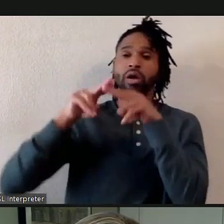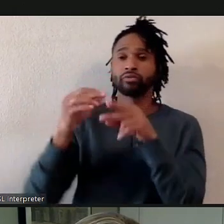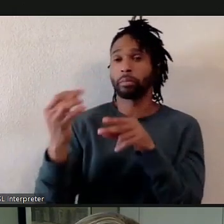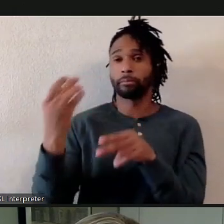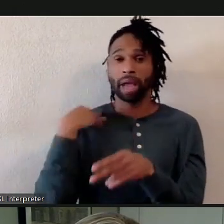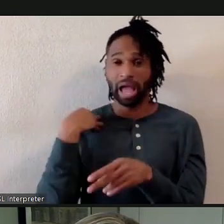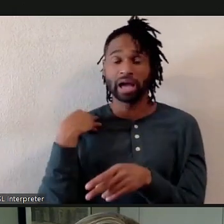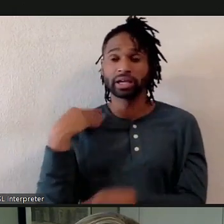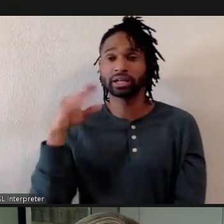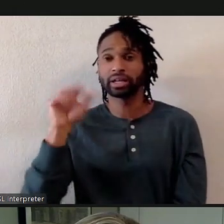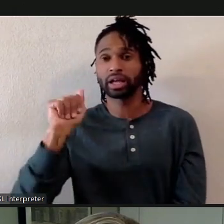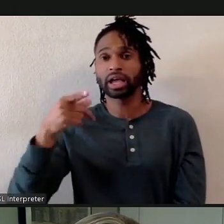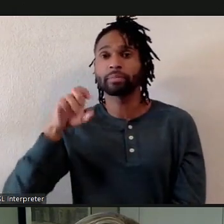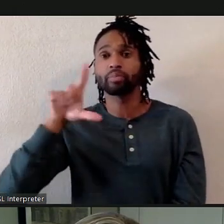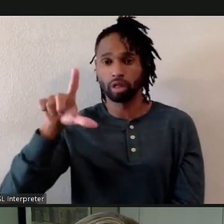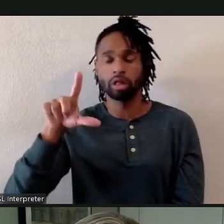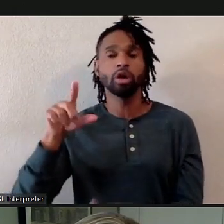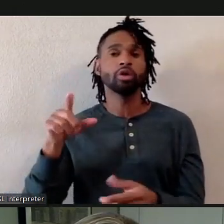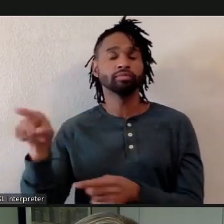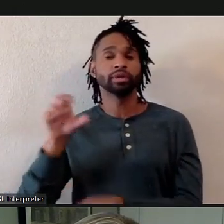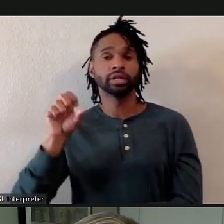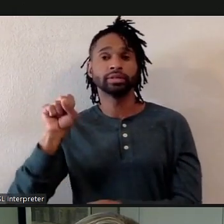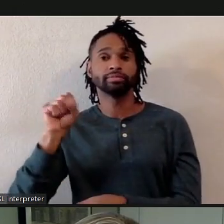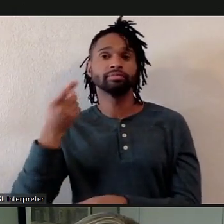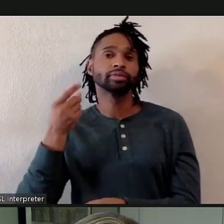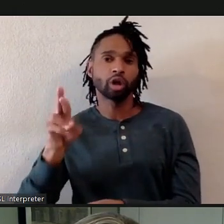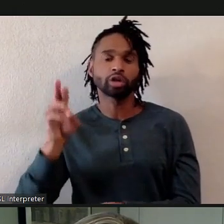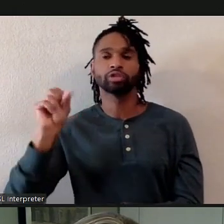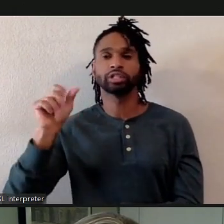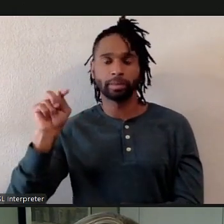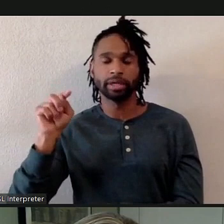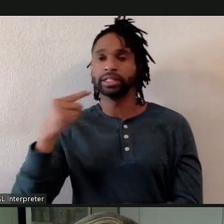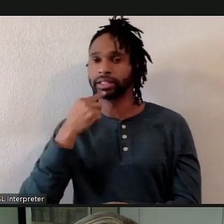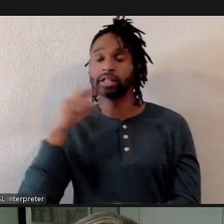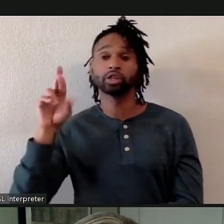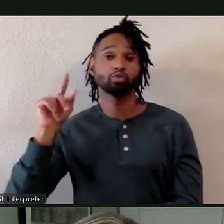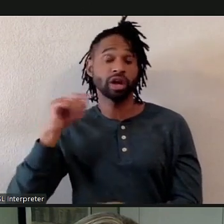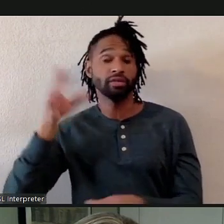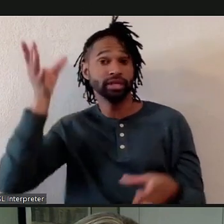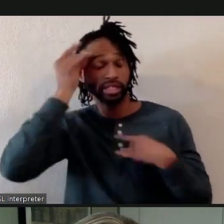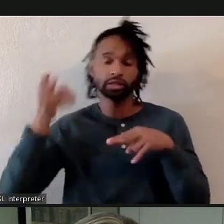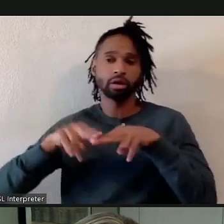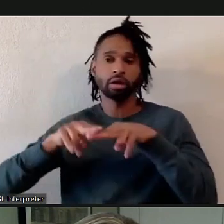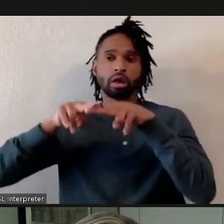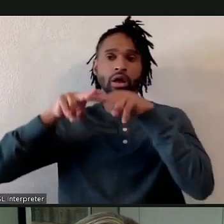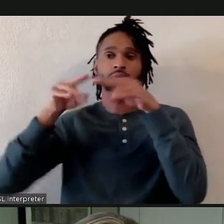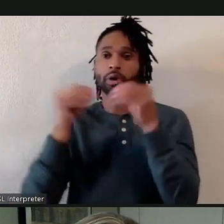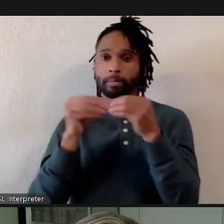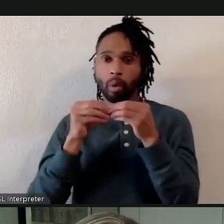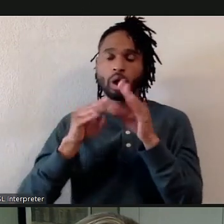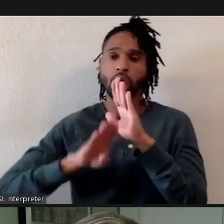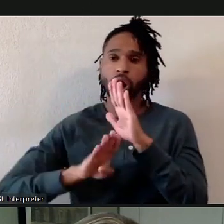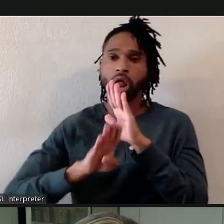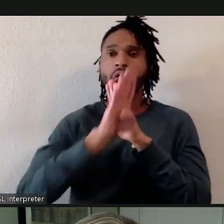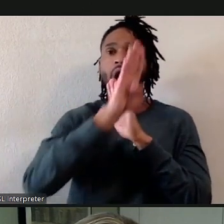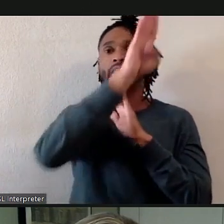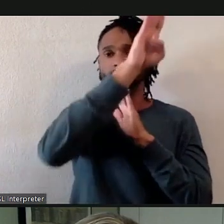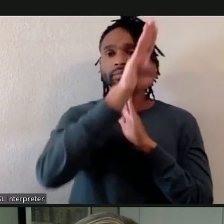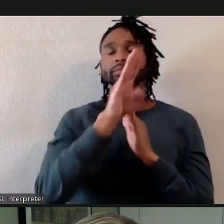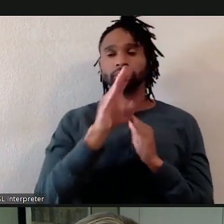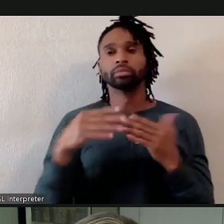the worry from Dr. Samet that these rates of disease are going up, becoming more and more steep.